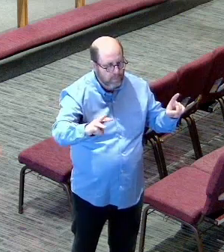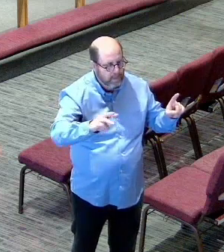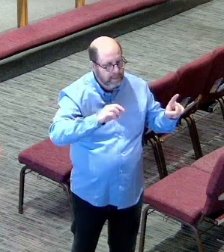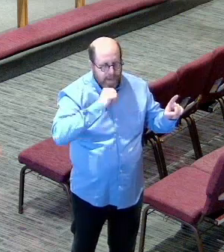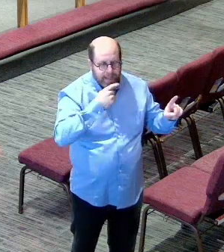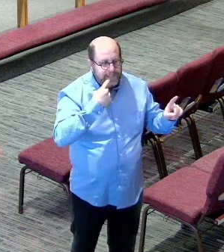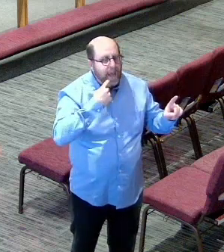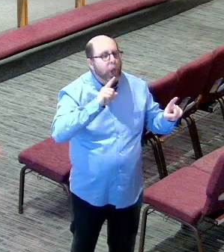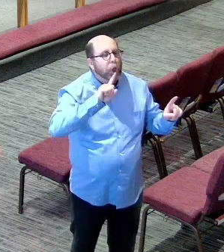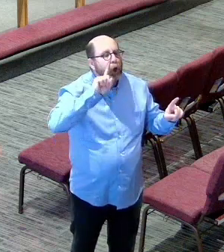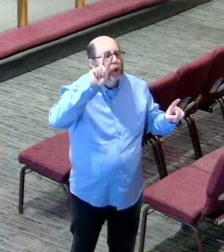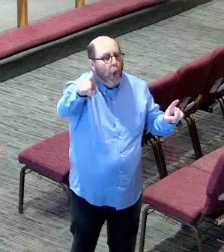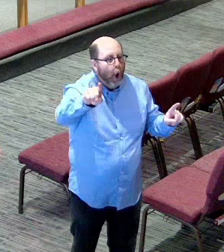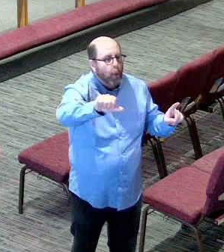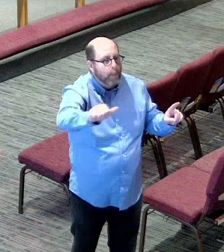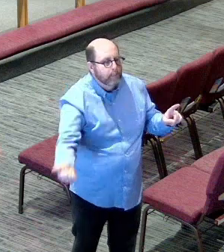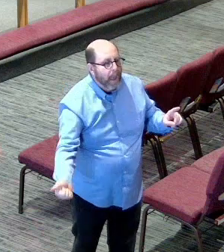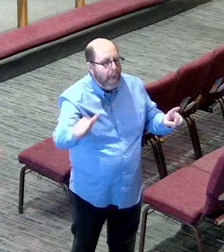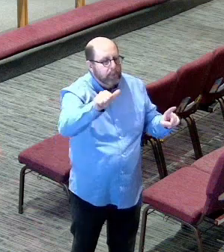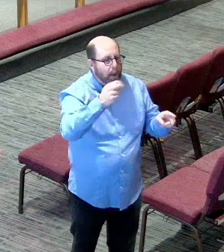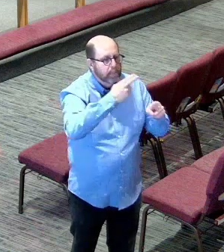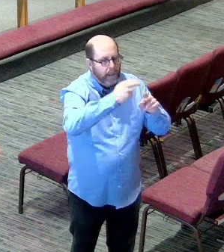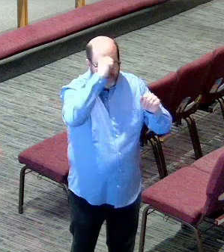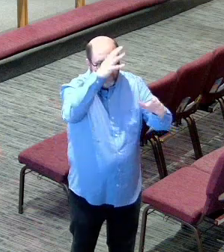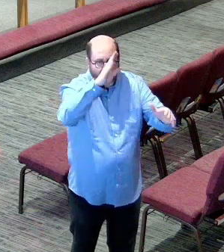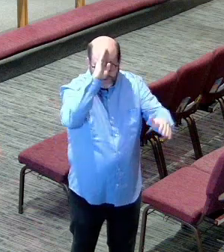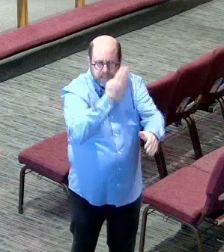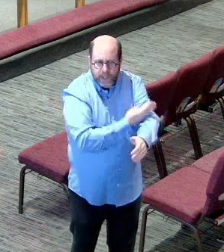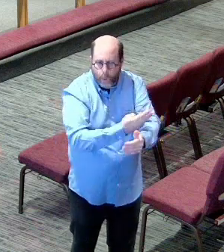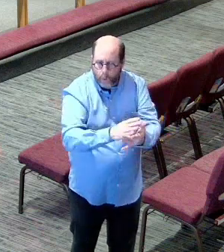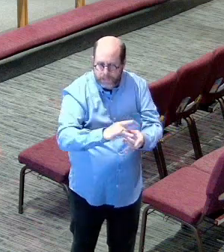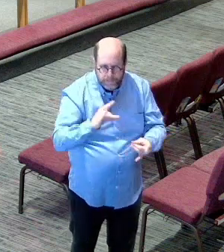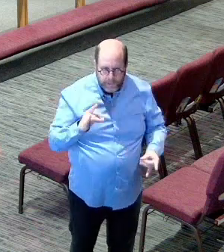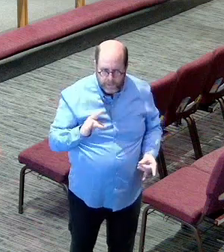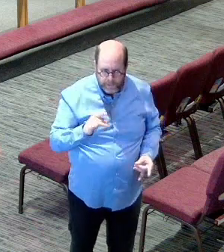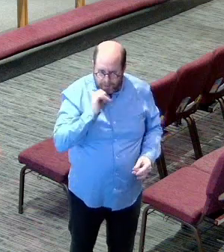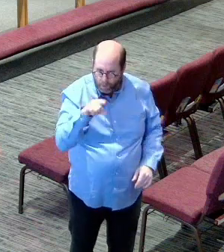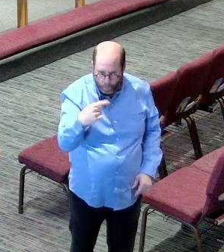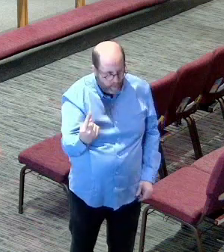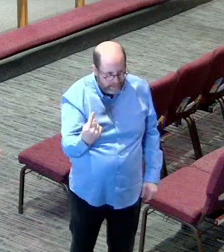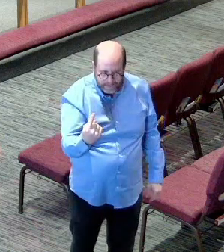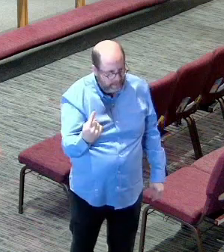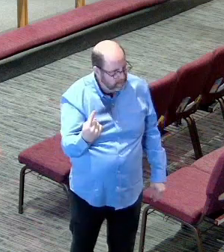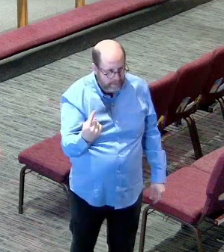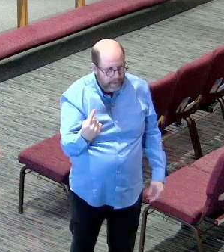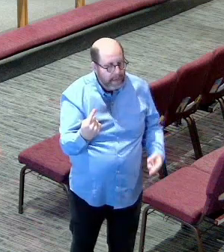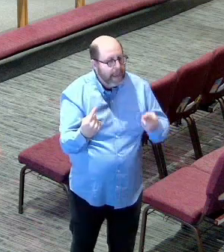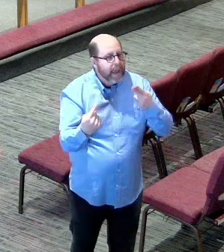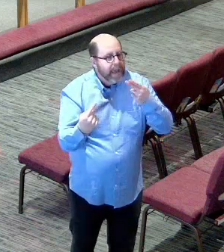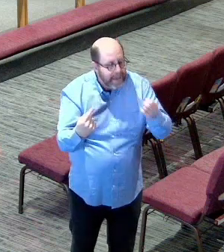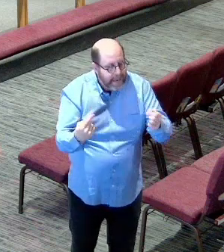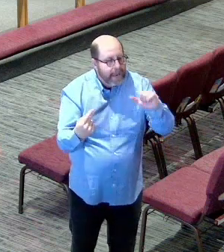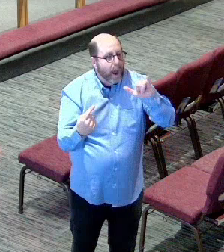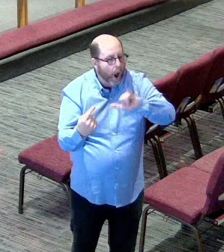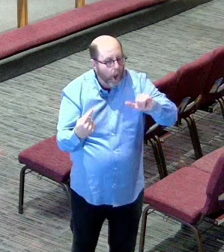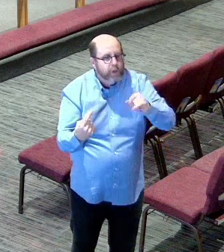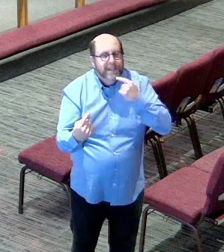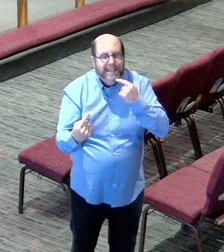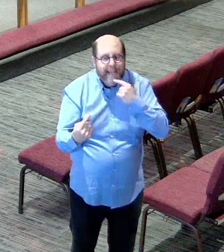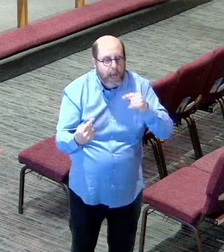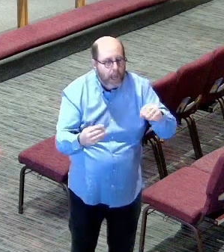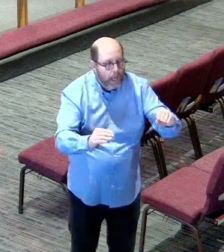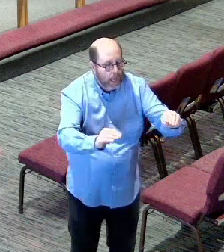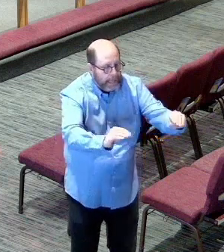go and baptize in the name of the Father and of the Son and of the Holy Spirit. He also included,